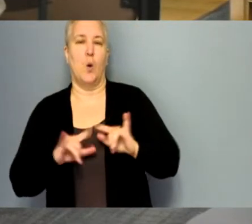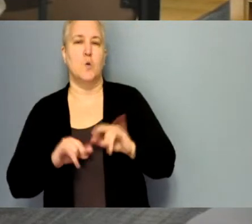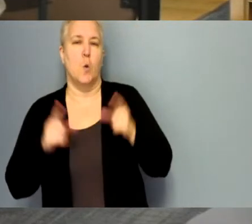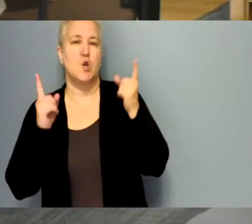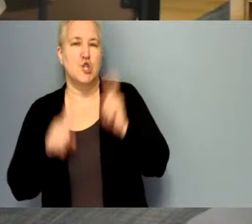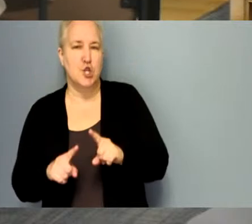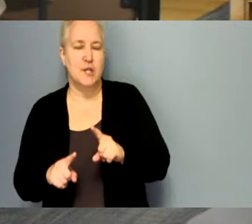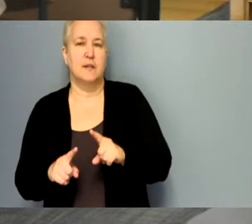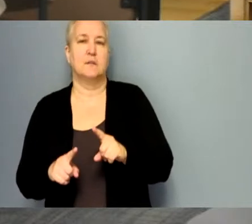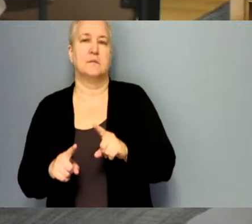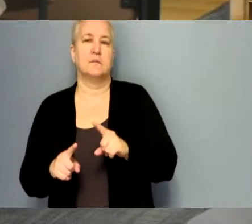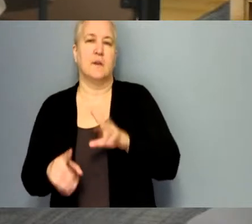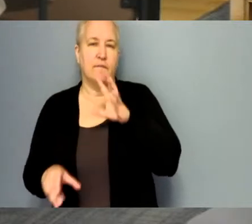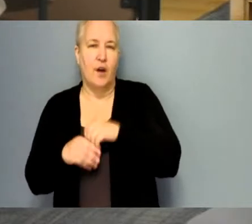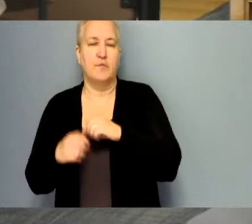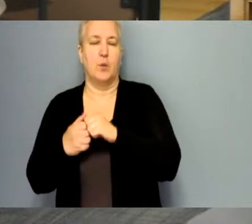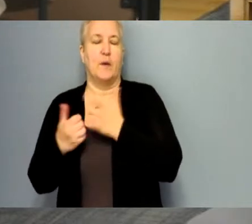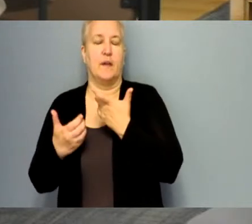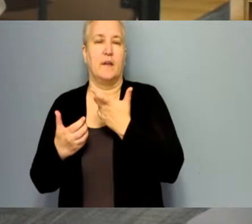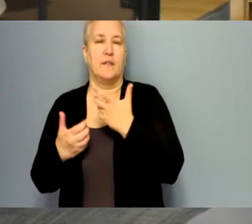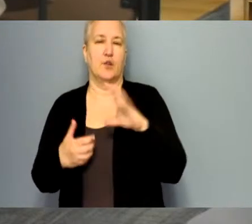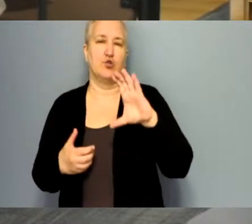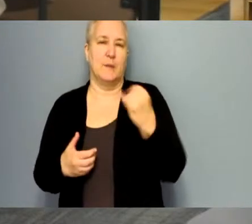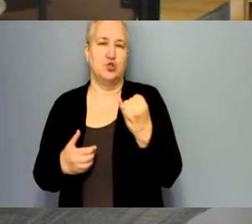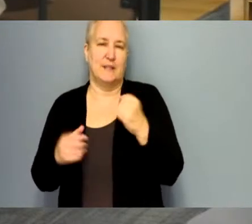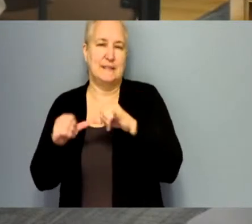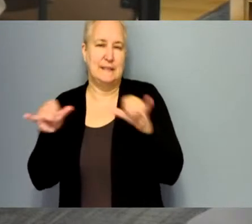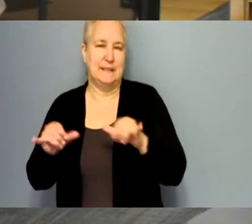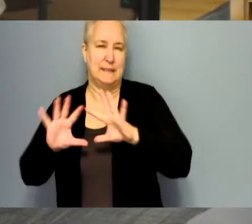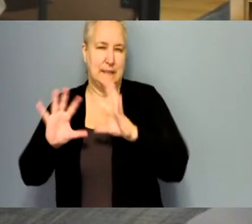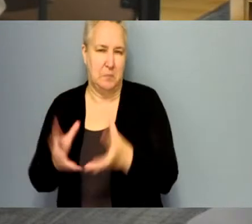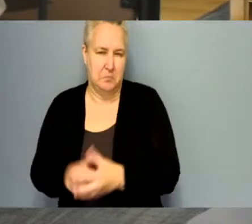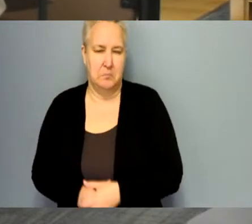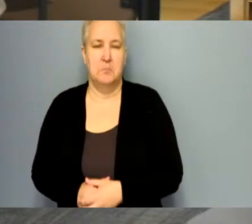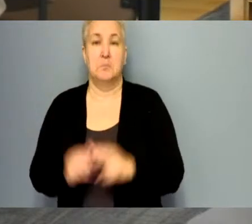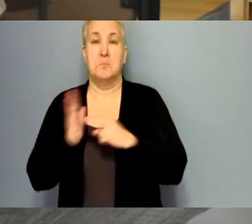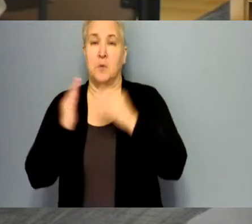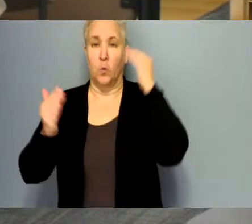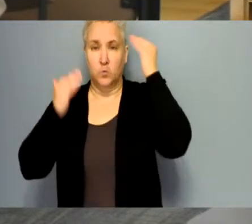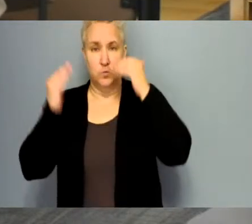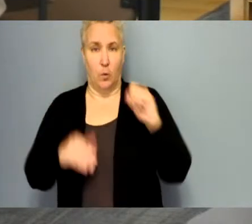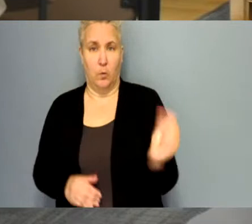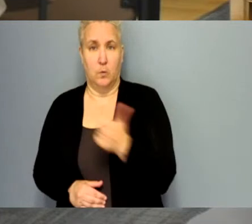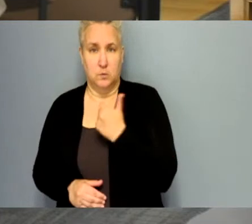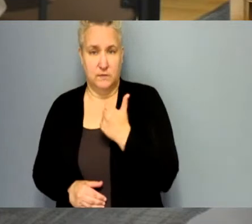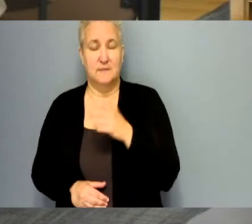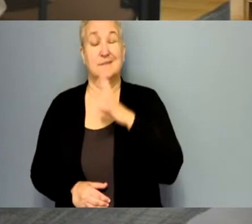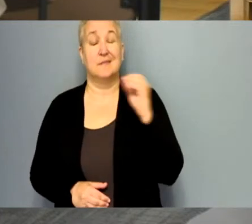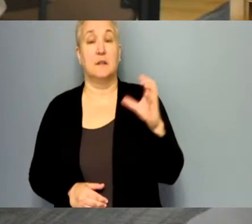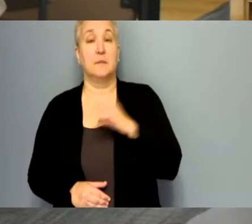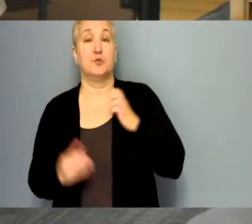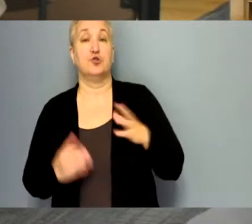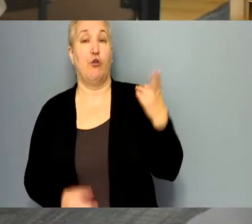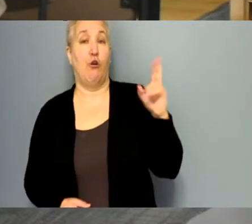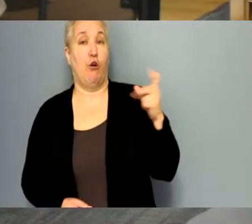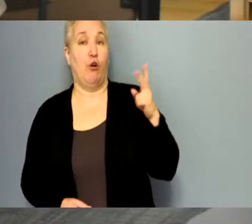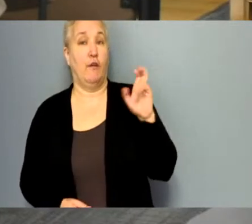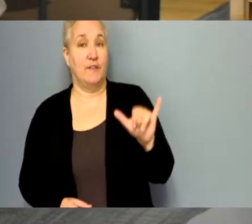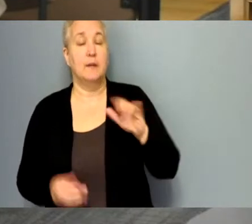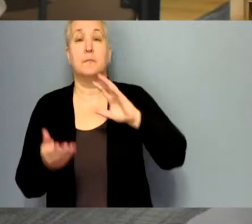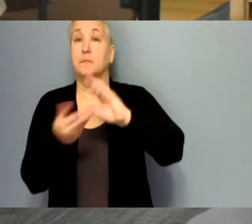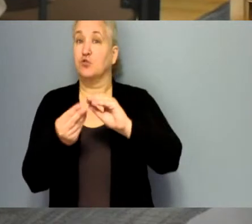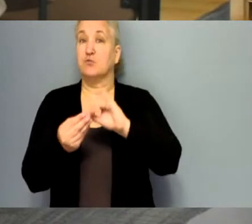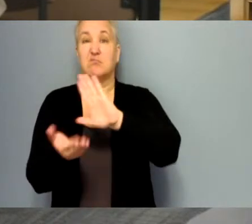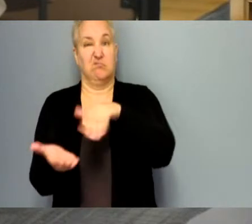or involvement with the criminal justice system. These will be adult individuals, and Commissioner Harvey mentioned that this center has